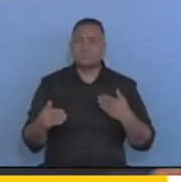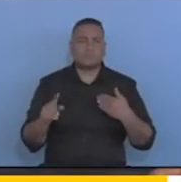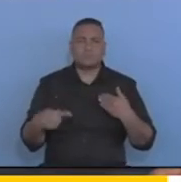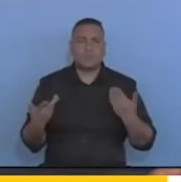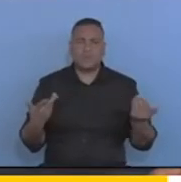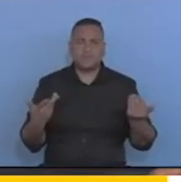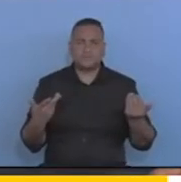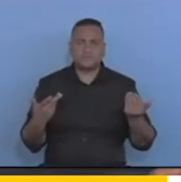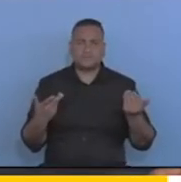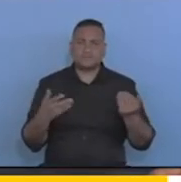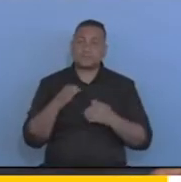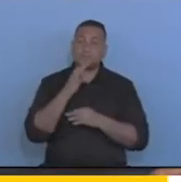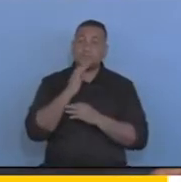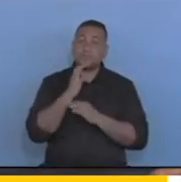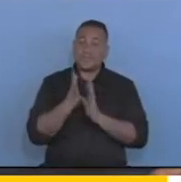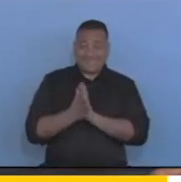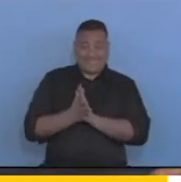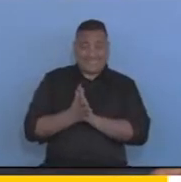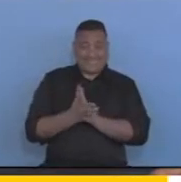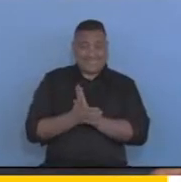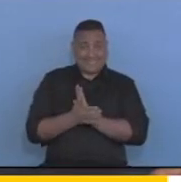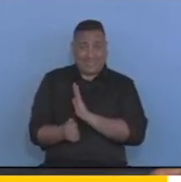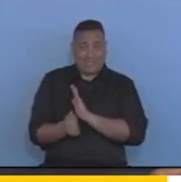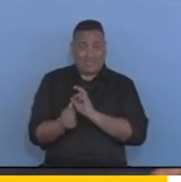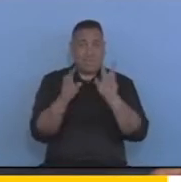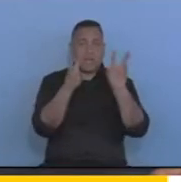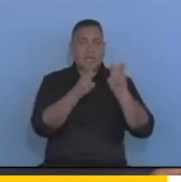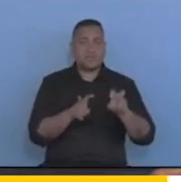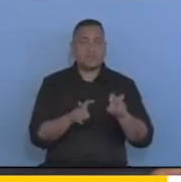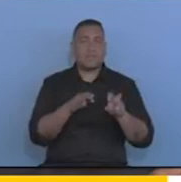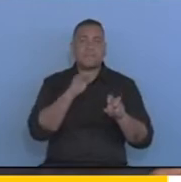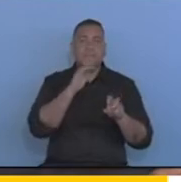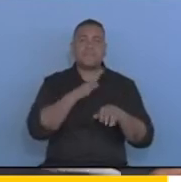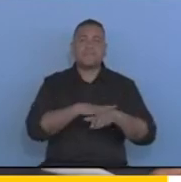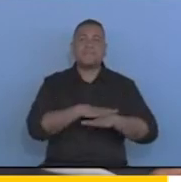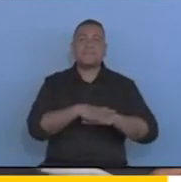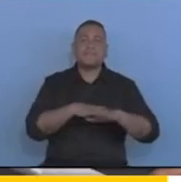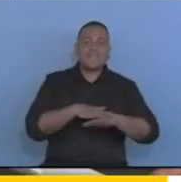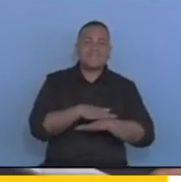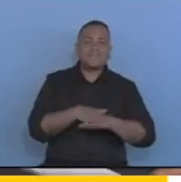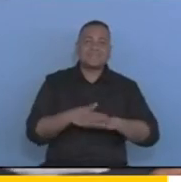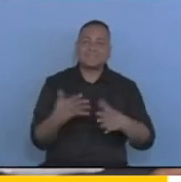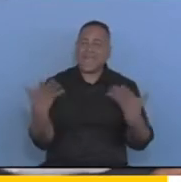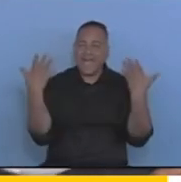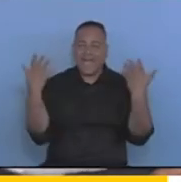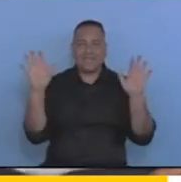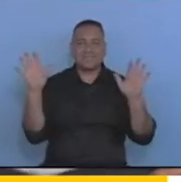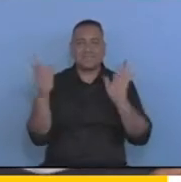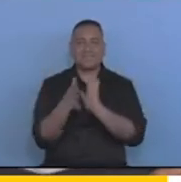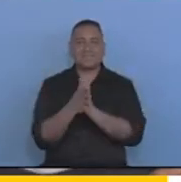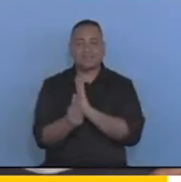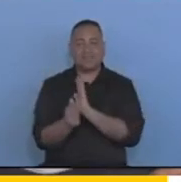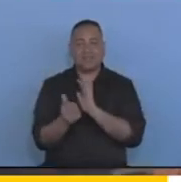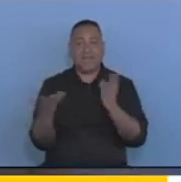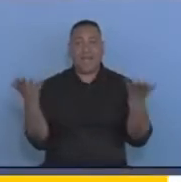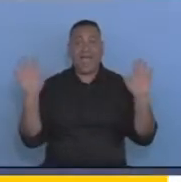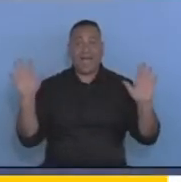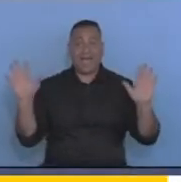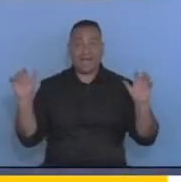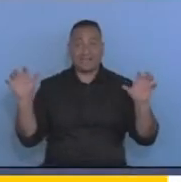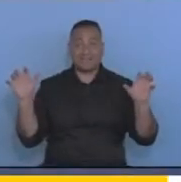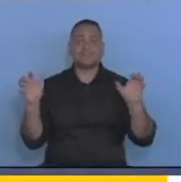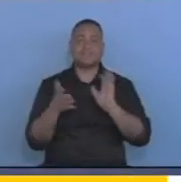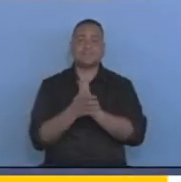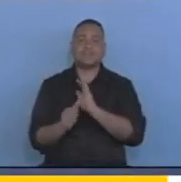an electrician, that's where basic hand skills comes in, because hand skills is very, very important when it comes